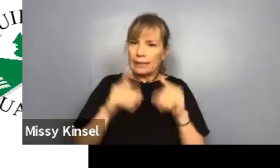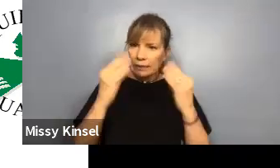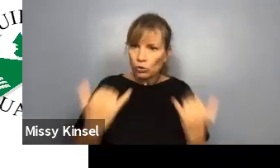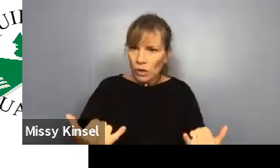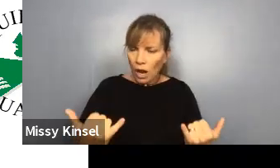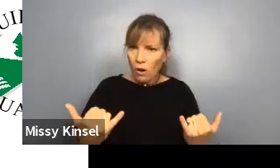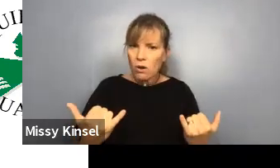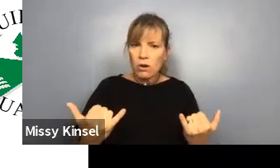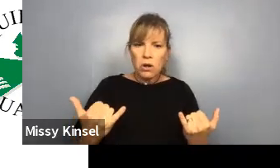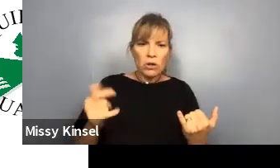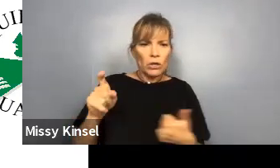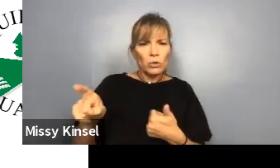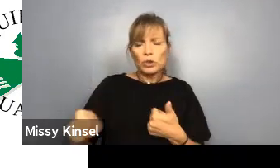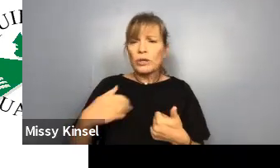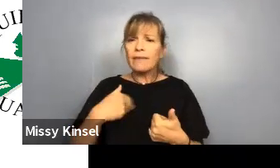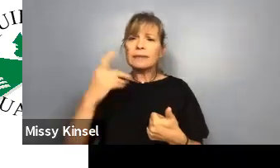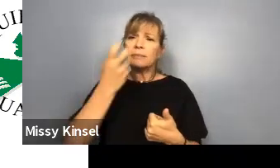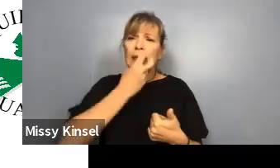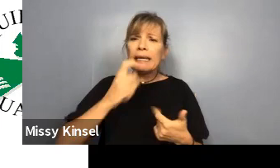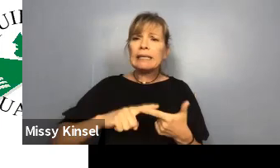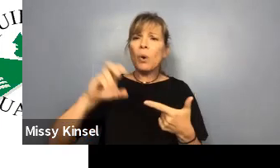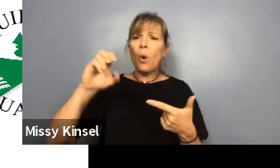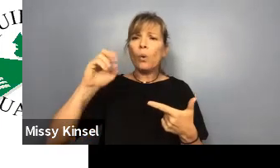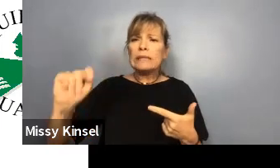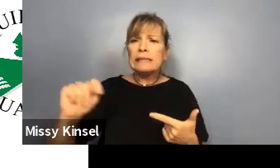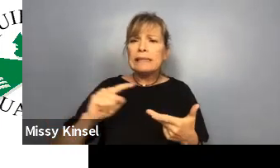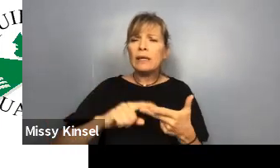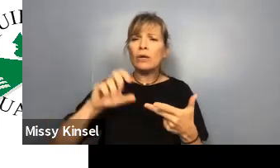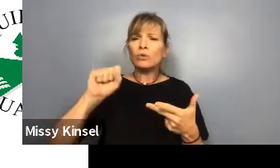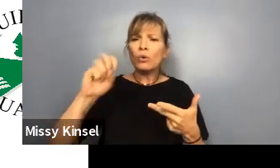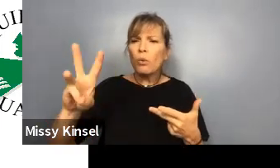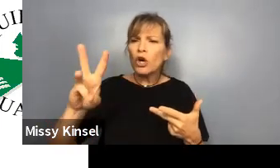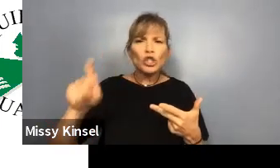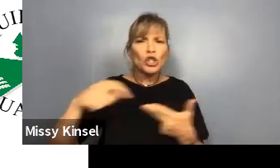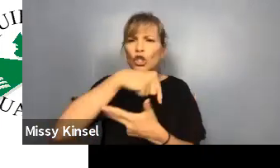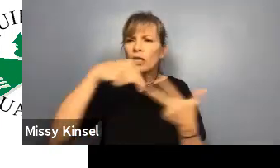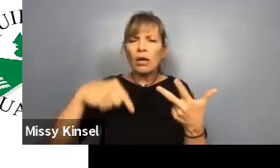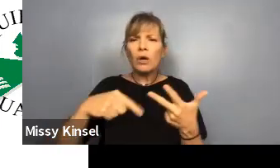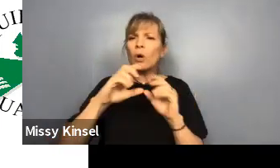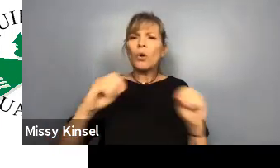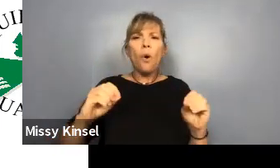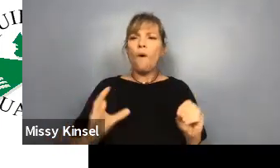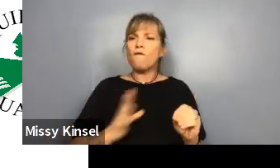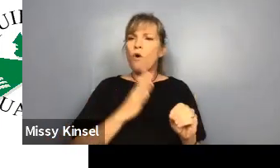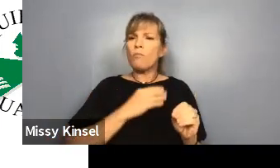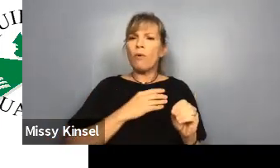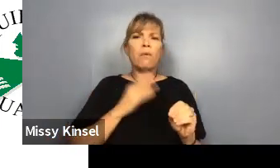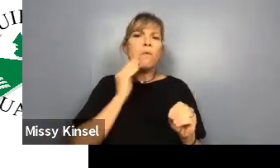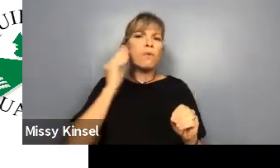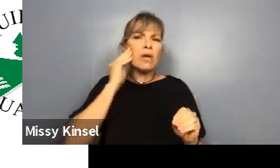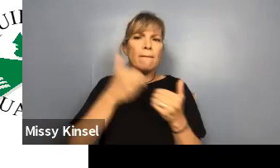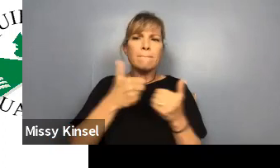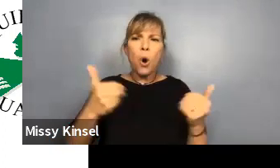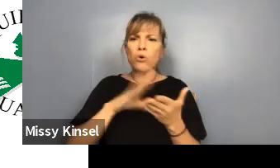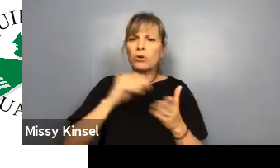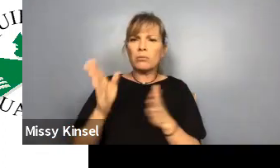he should be getting speech and OT and social work. There's no formal remote learning plan that I've been given. He's